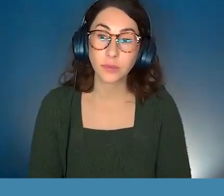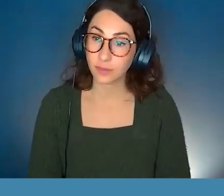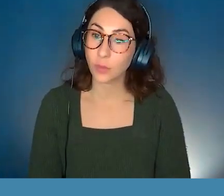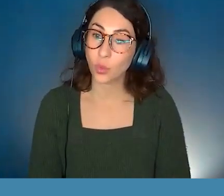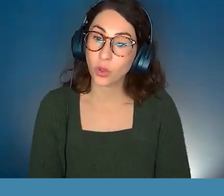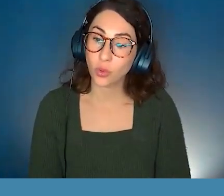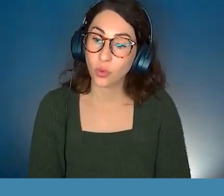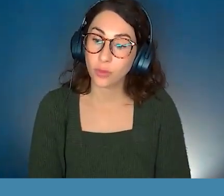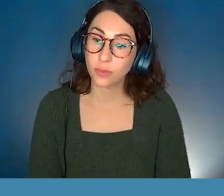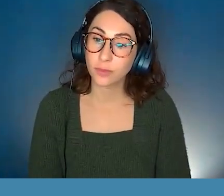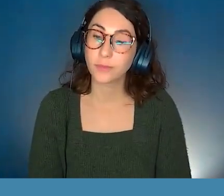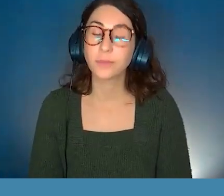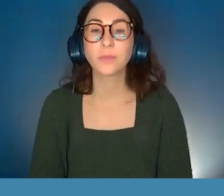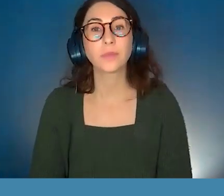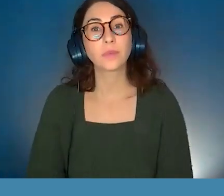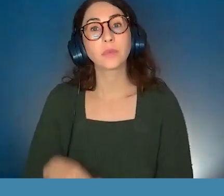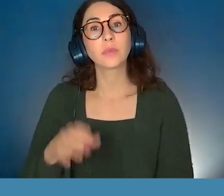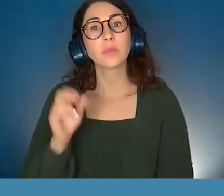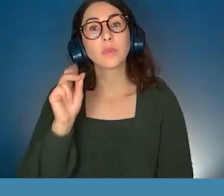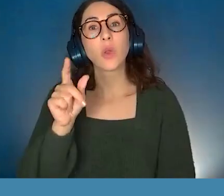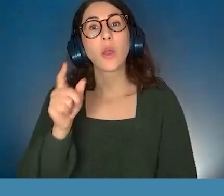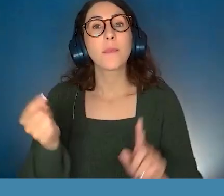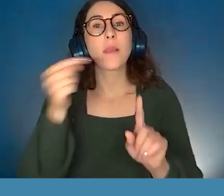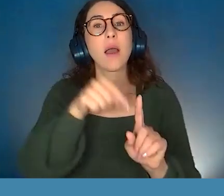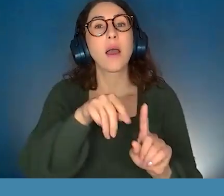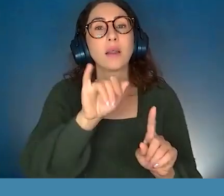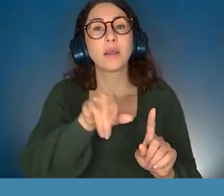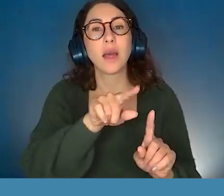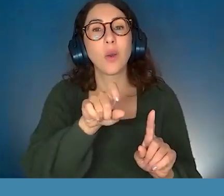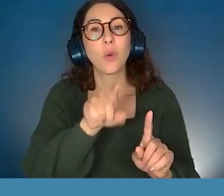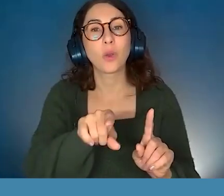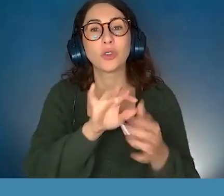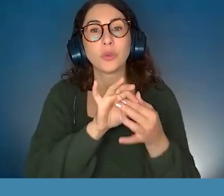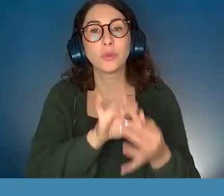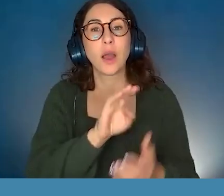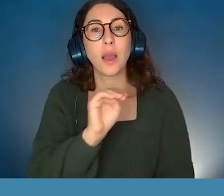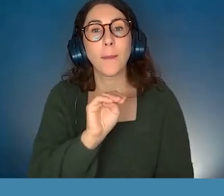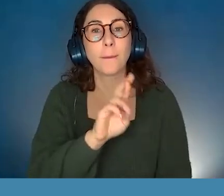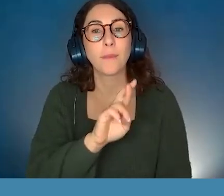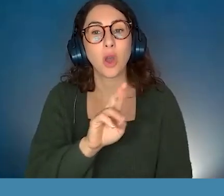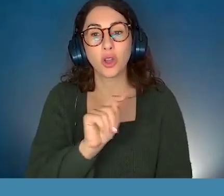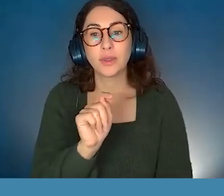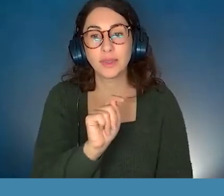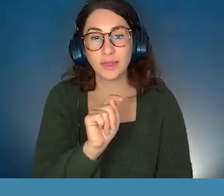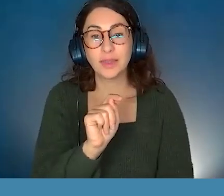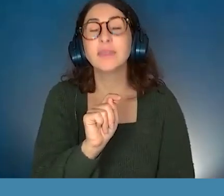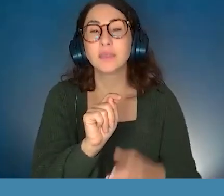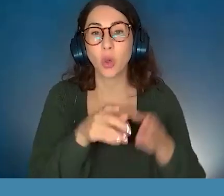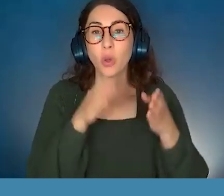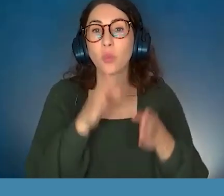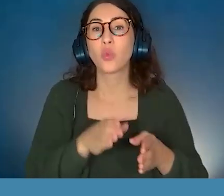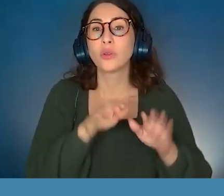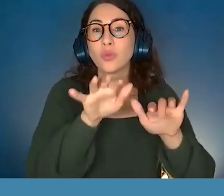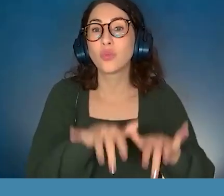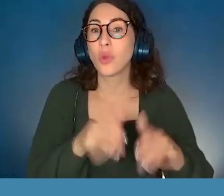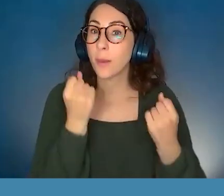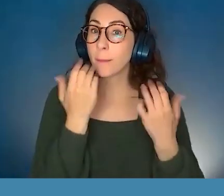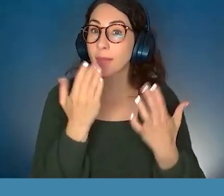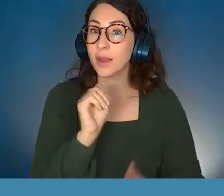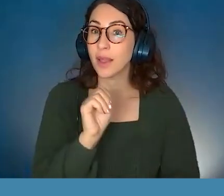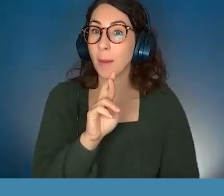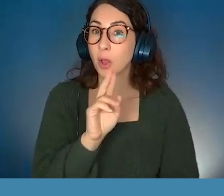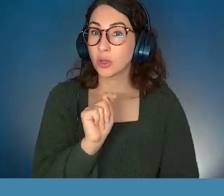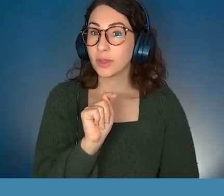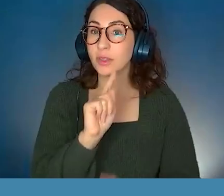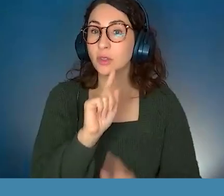Okay, good. All right, I'm going to go back to that question about the MRTs. So the person wrote in here, many MRTs are